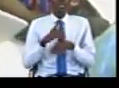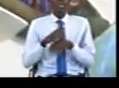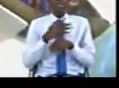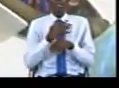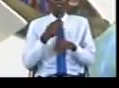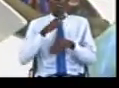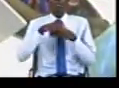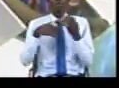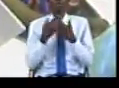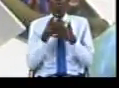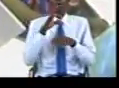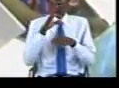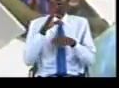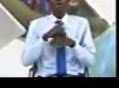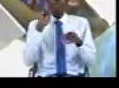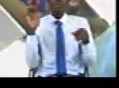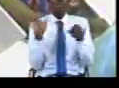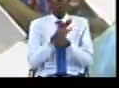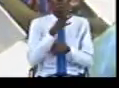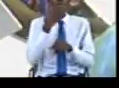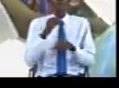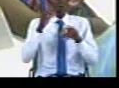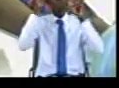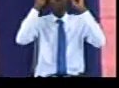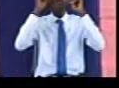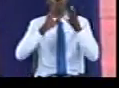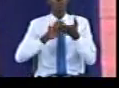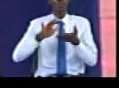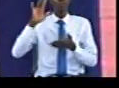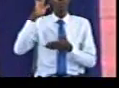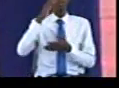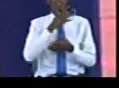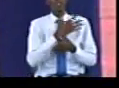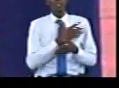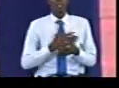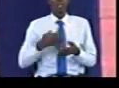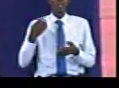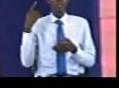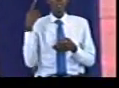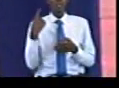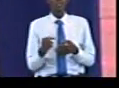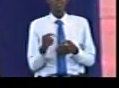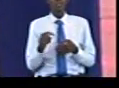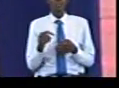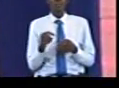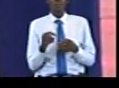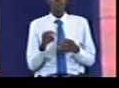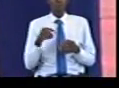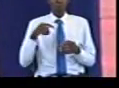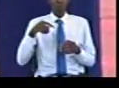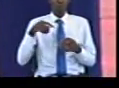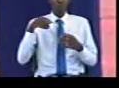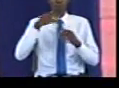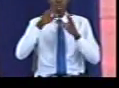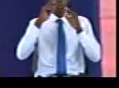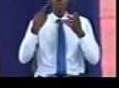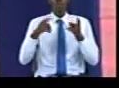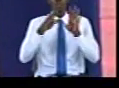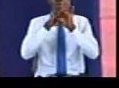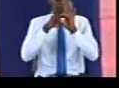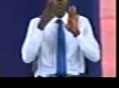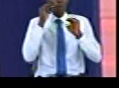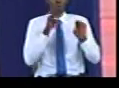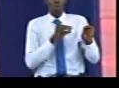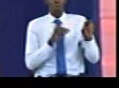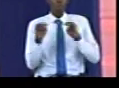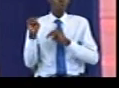glory. And the post of the door moved at the voice of him that cried, and the house was